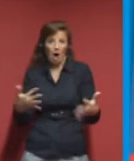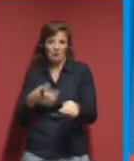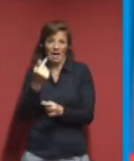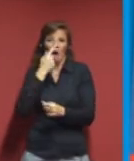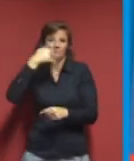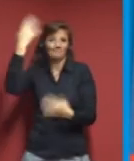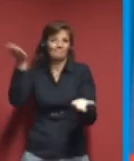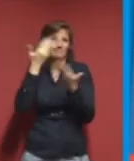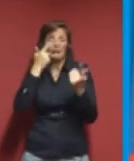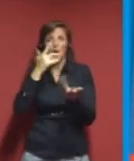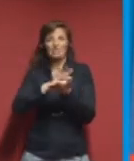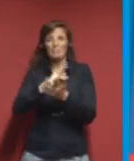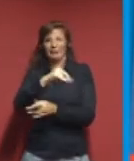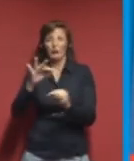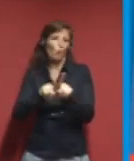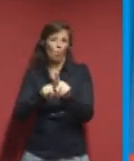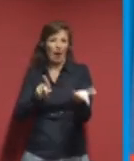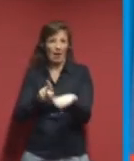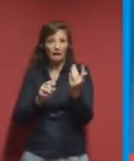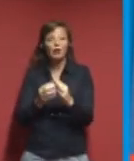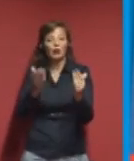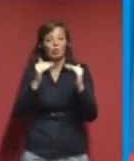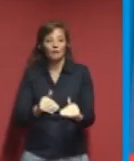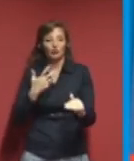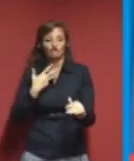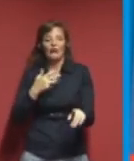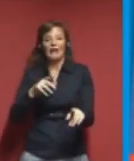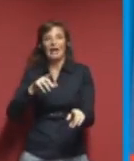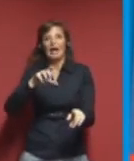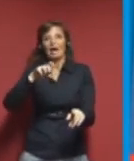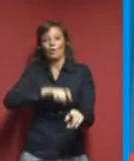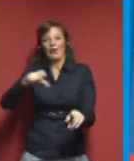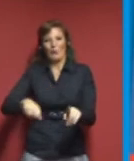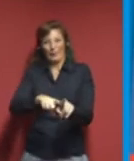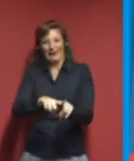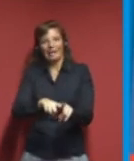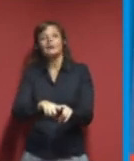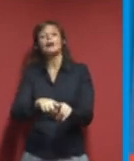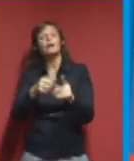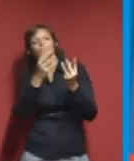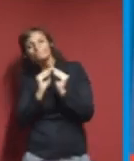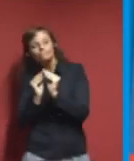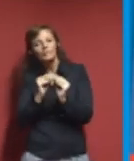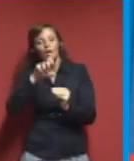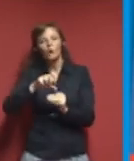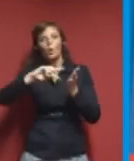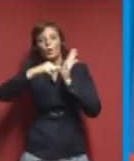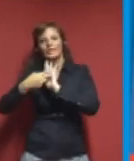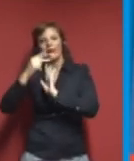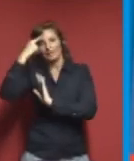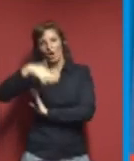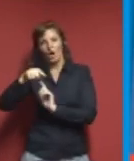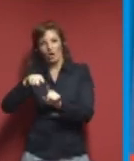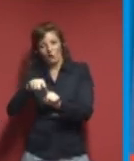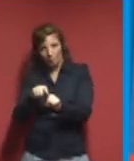Quinn with us. Quinn started his own business, Q-Techno, and he makes all these really cool add-ons for Arduinos.